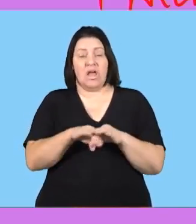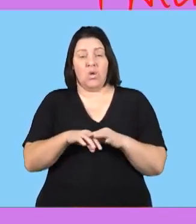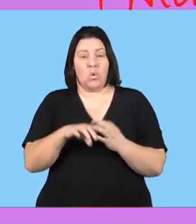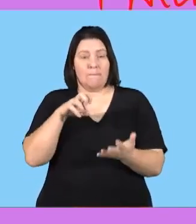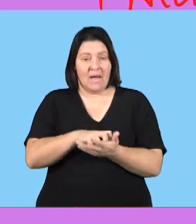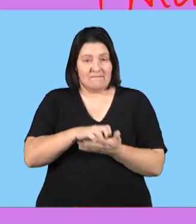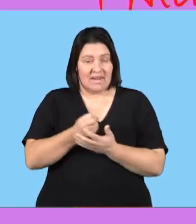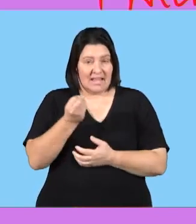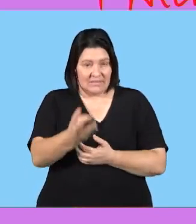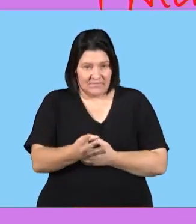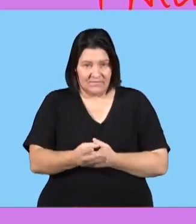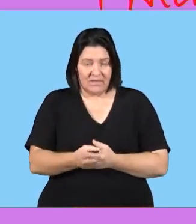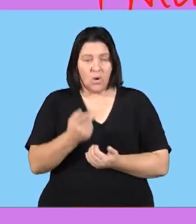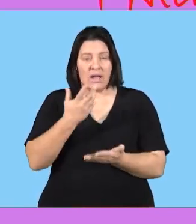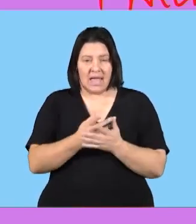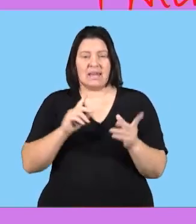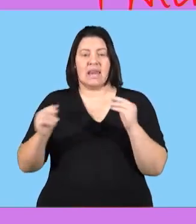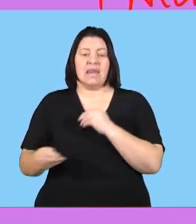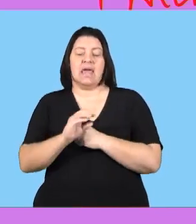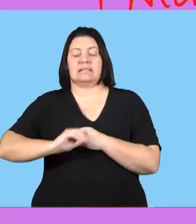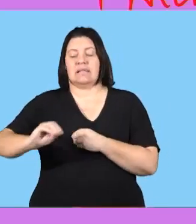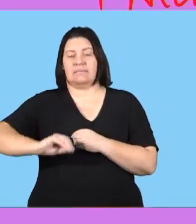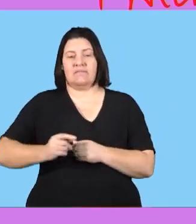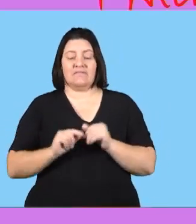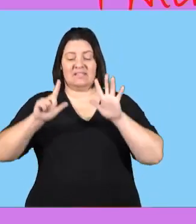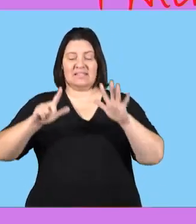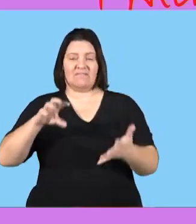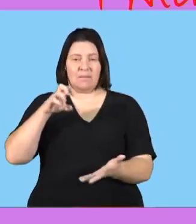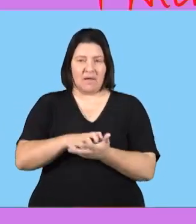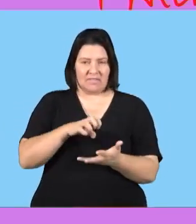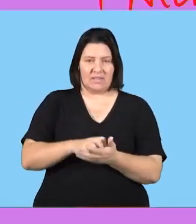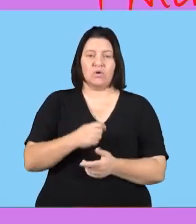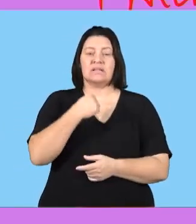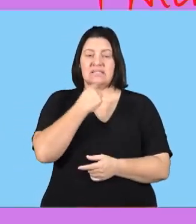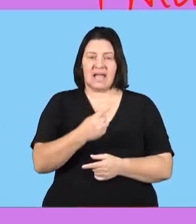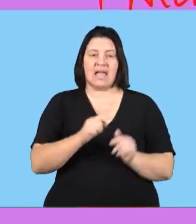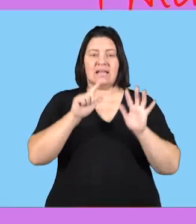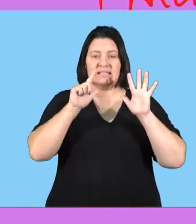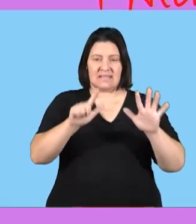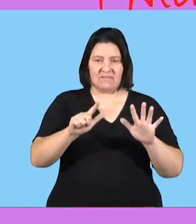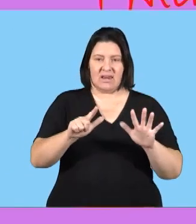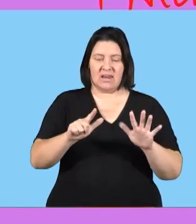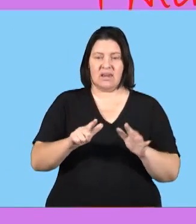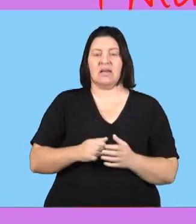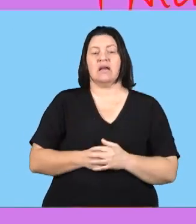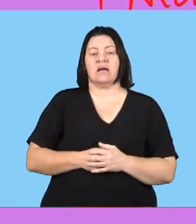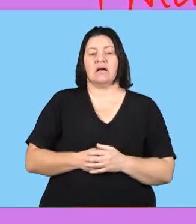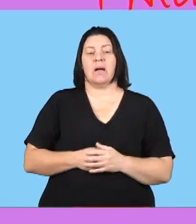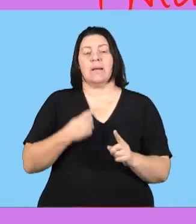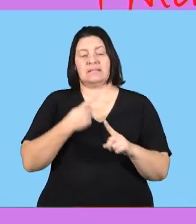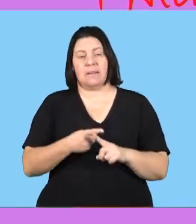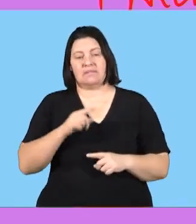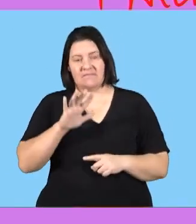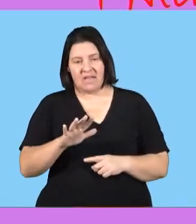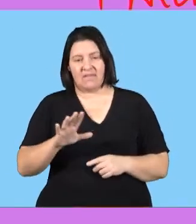of muffins is given, you can substitute here. If it's 7 muffins, you can simply substitute 7 muffins, multiply